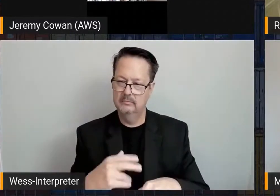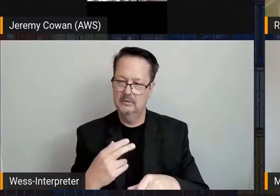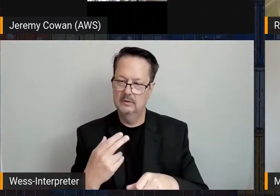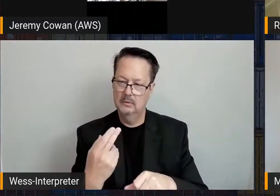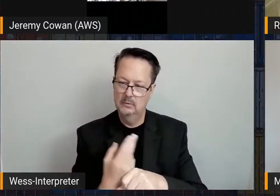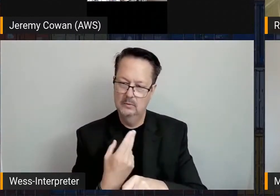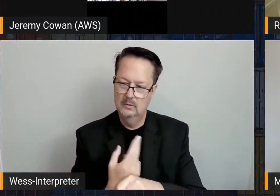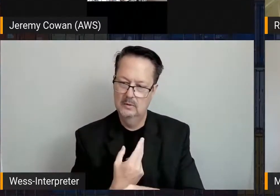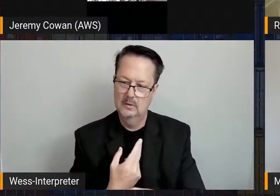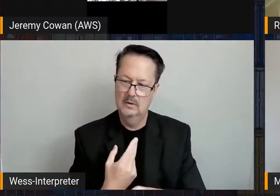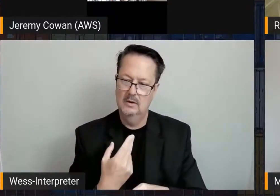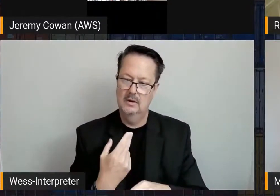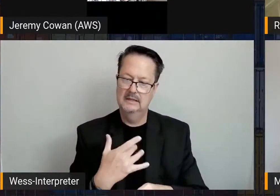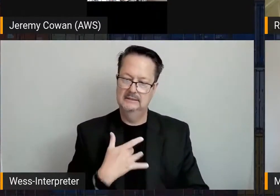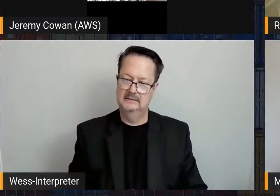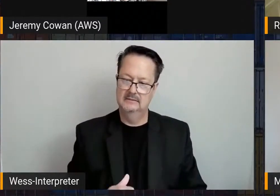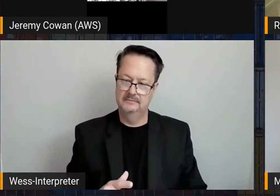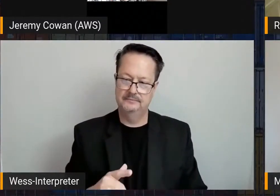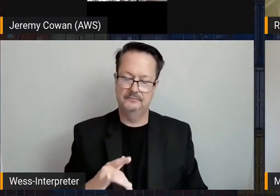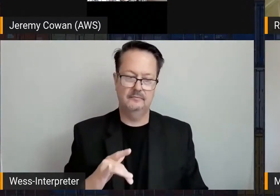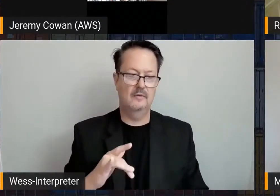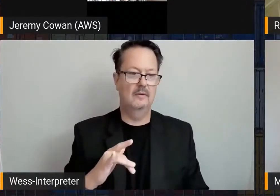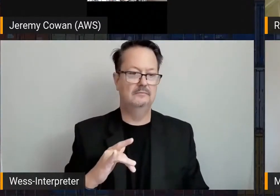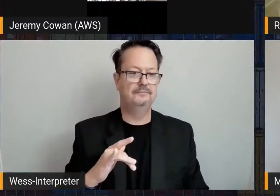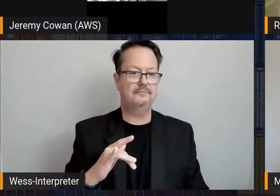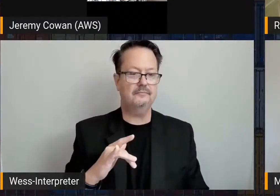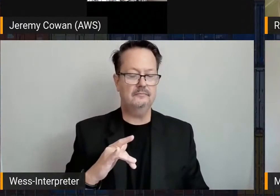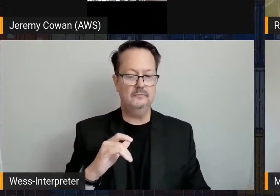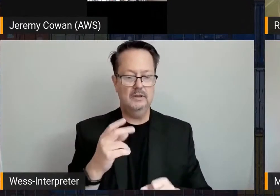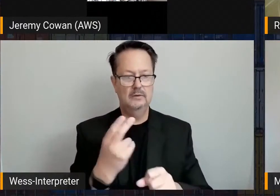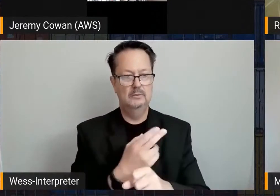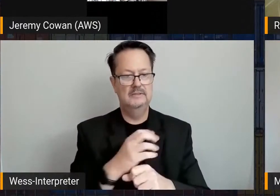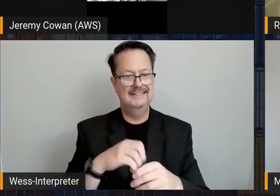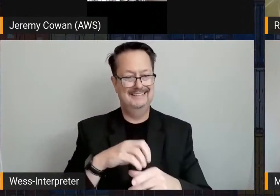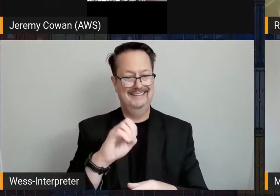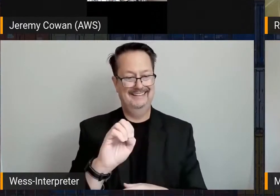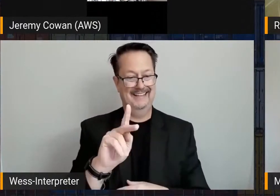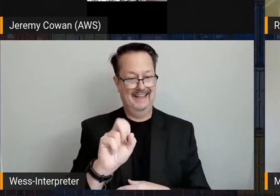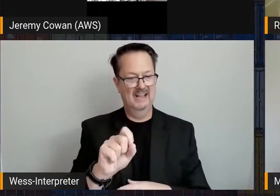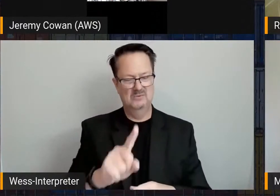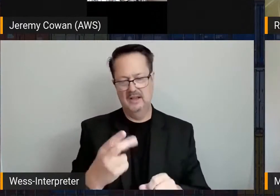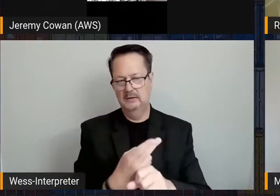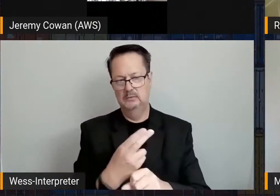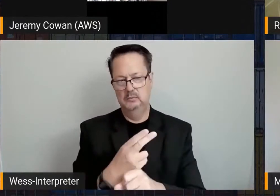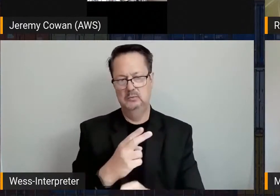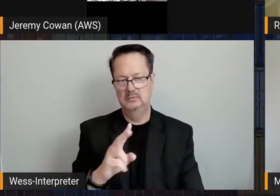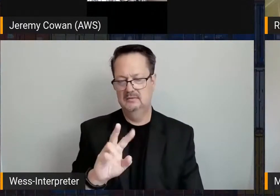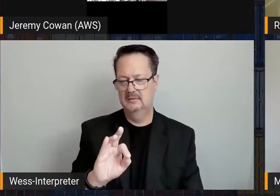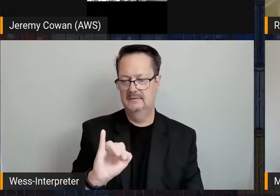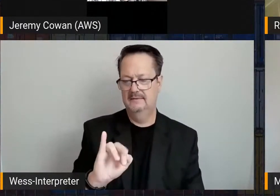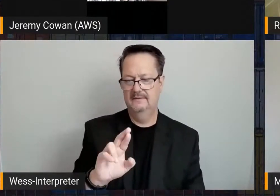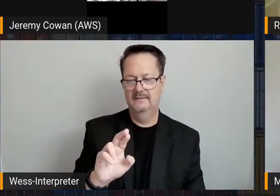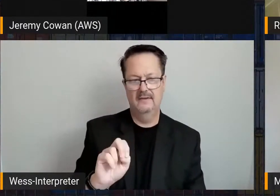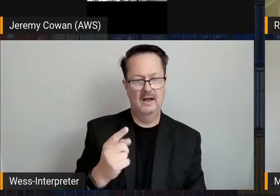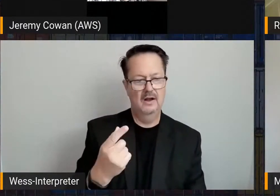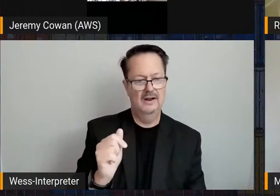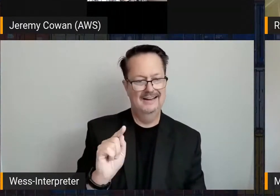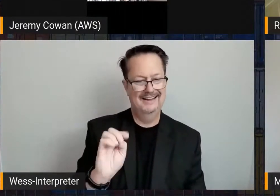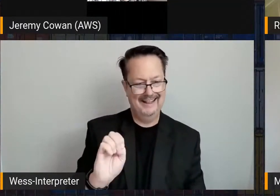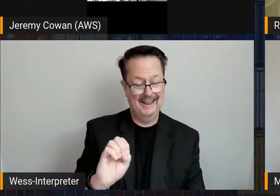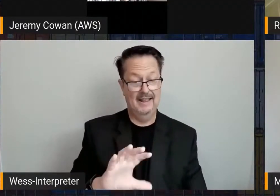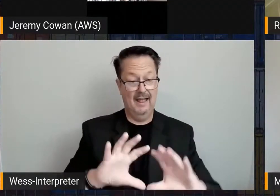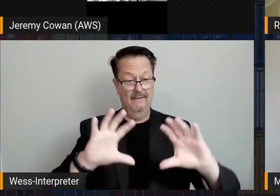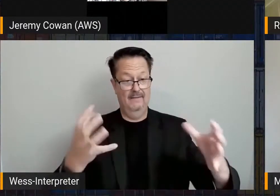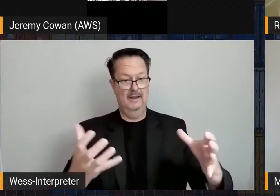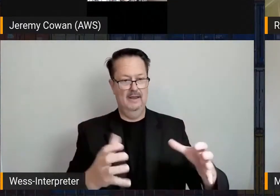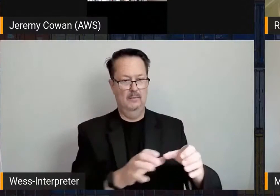step. One way, obviously, we can do that within EKS is to use Fargate. Fargate isolates pods within a virtual